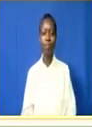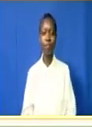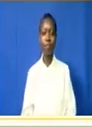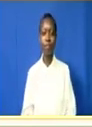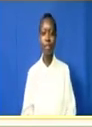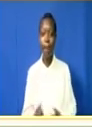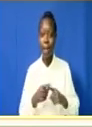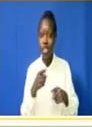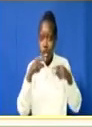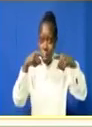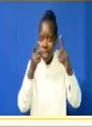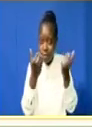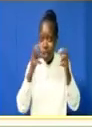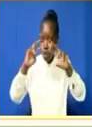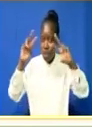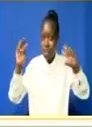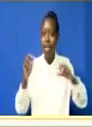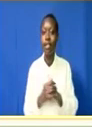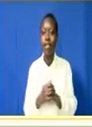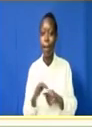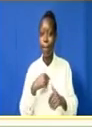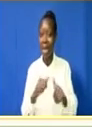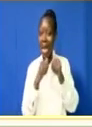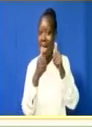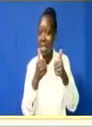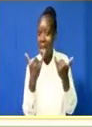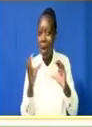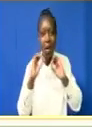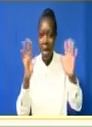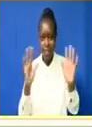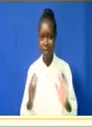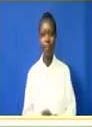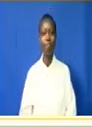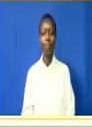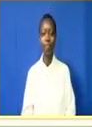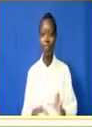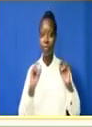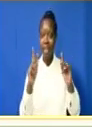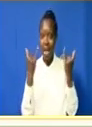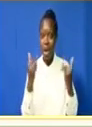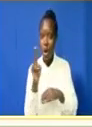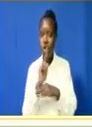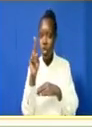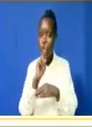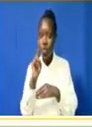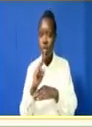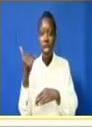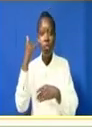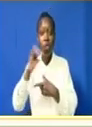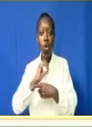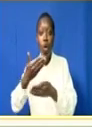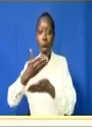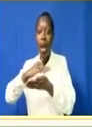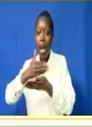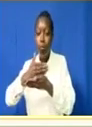have to do their research. Yes. What do we call that? Mm-hmm. You know, that's when you now use your digital devices. Devices, yes. Go